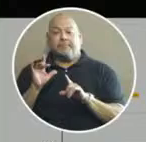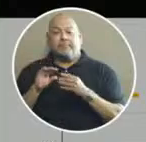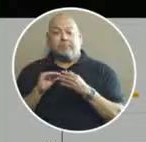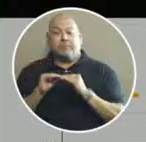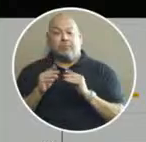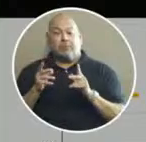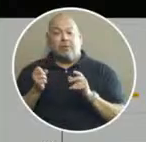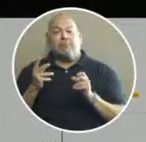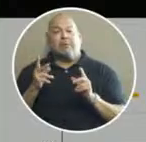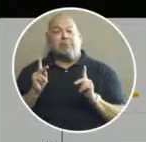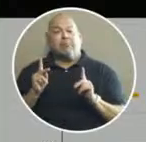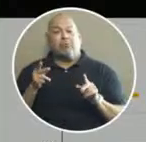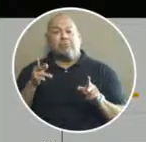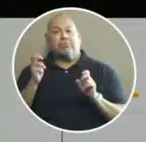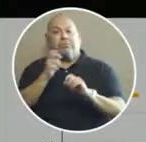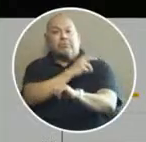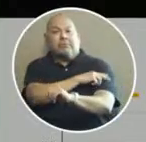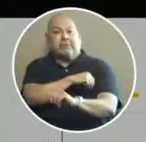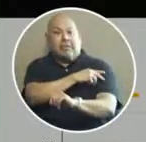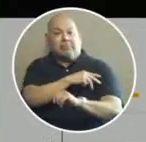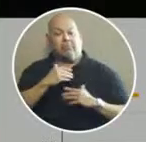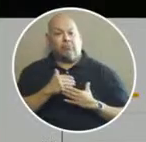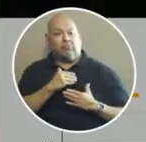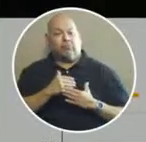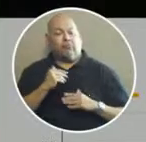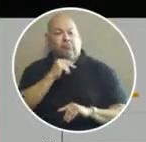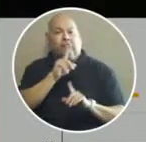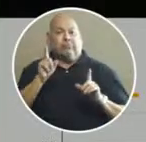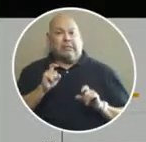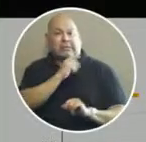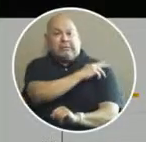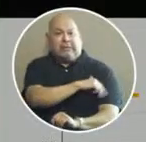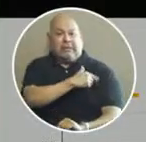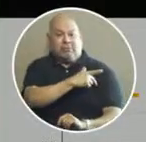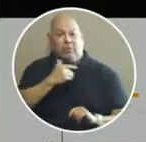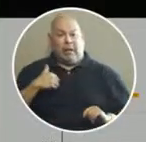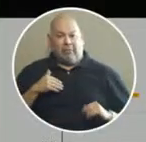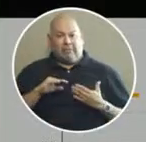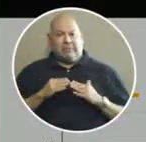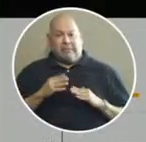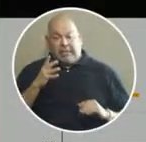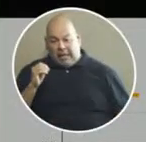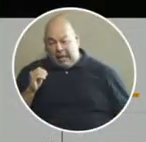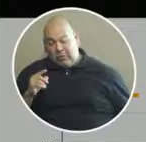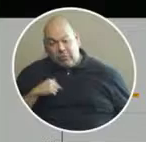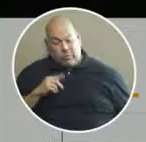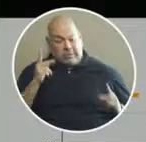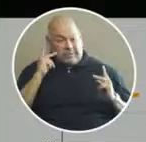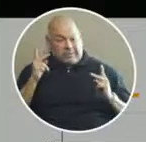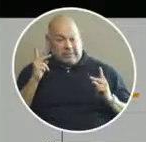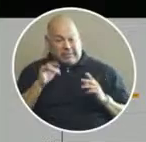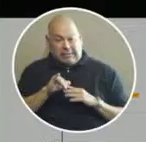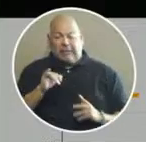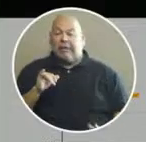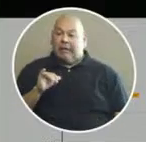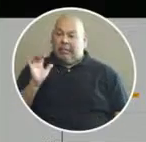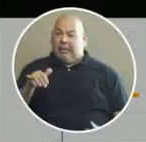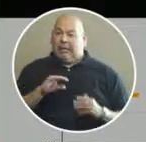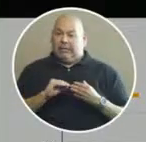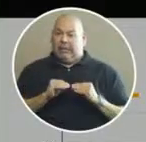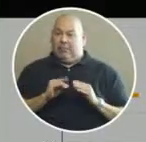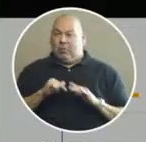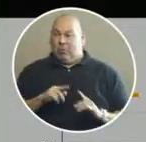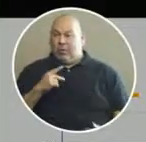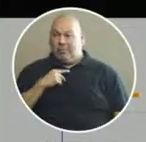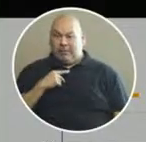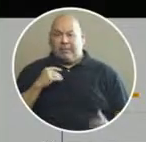of hospitalizations, new hospitalizations that we have in the city. And we see very encouraging that it